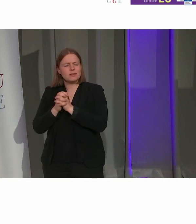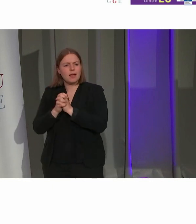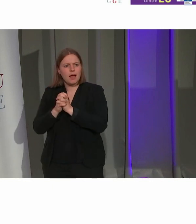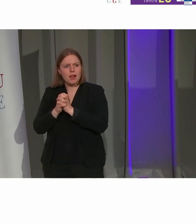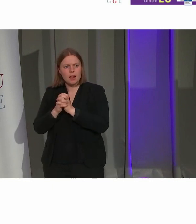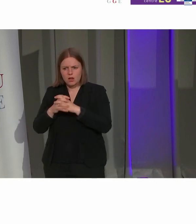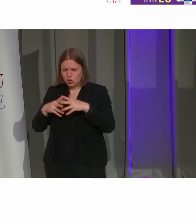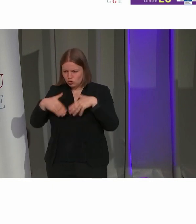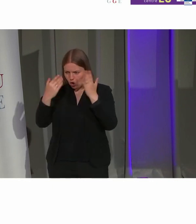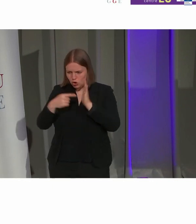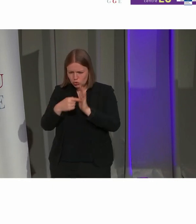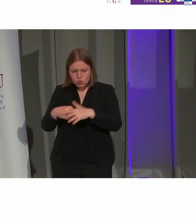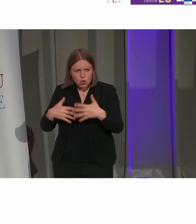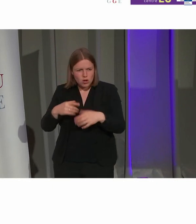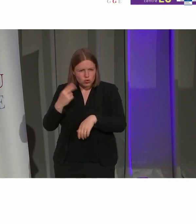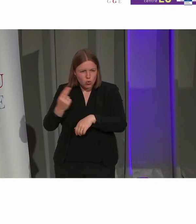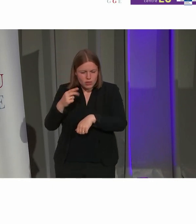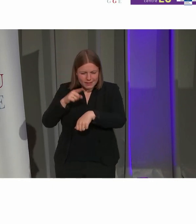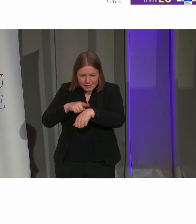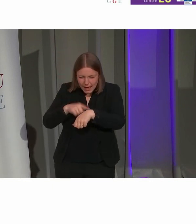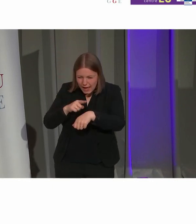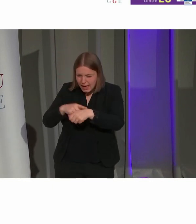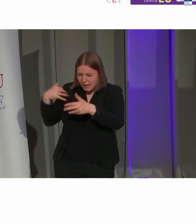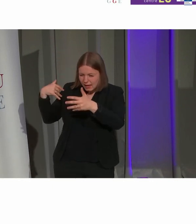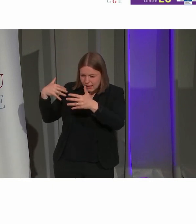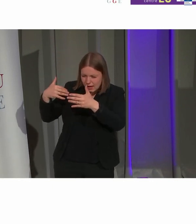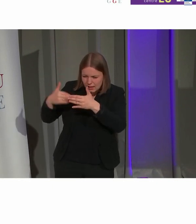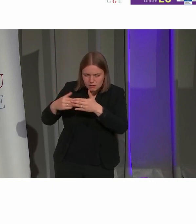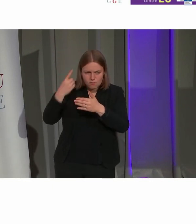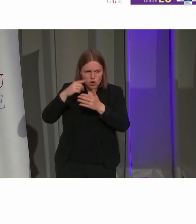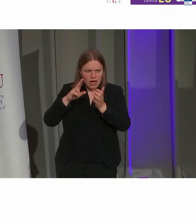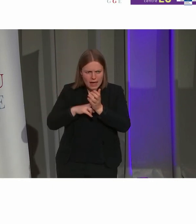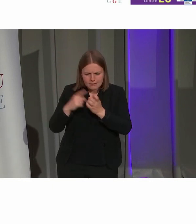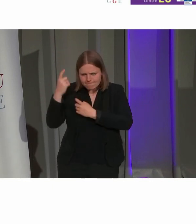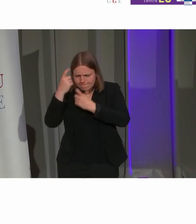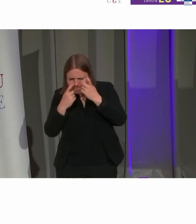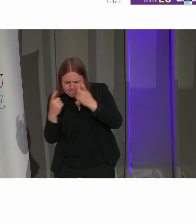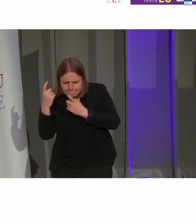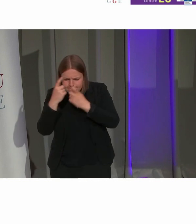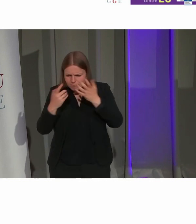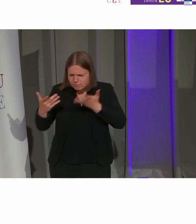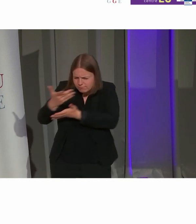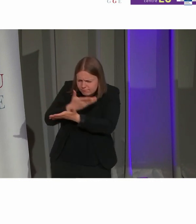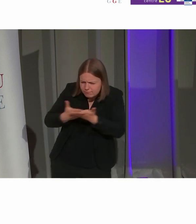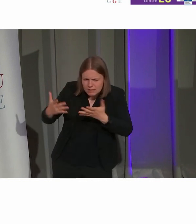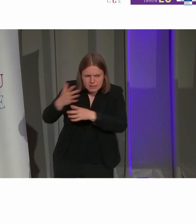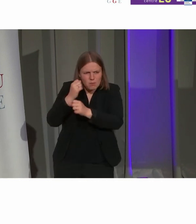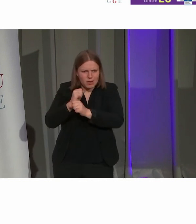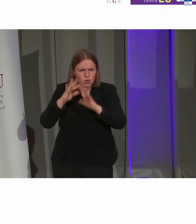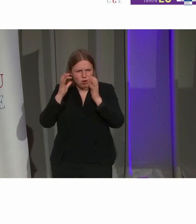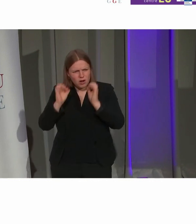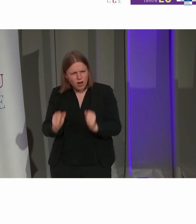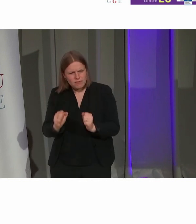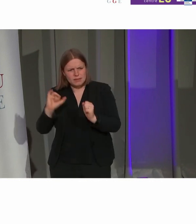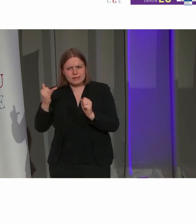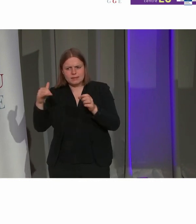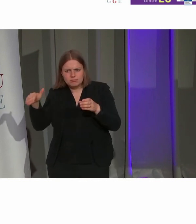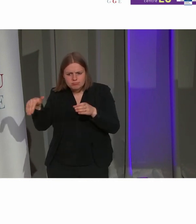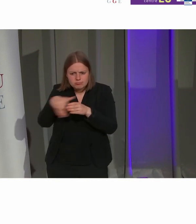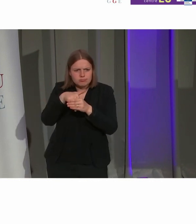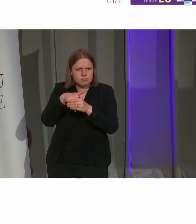and persistence to develop bespoke solutions that optimize access and inclusion and